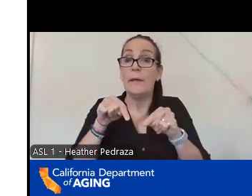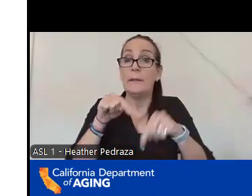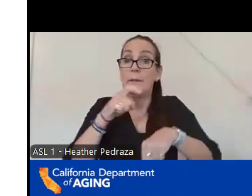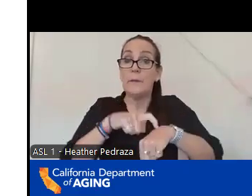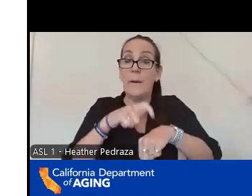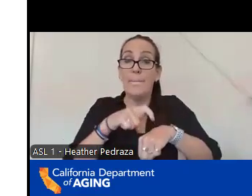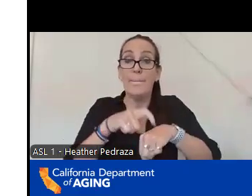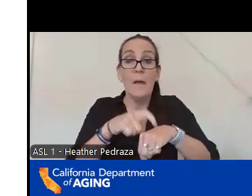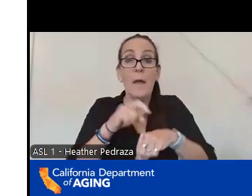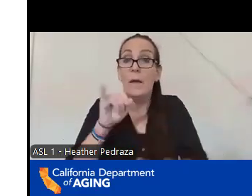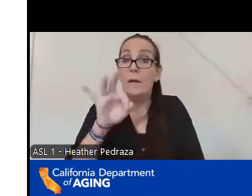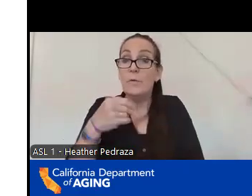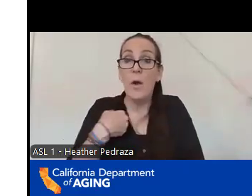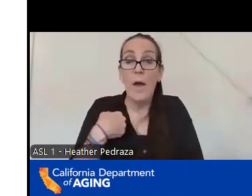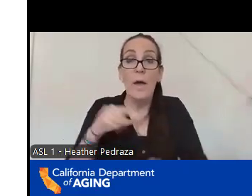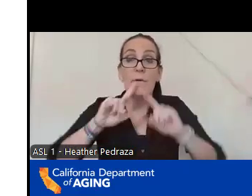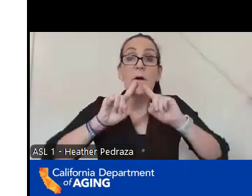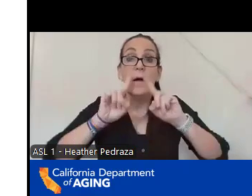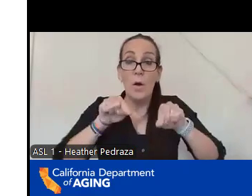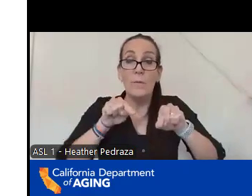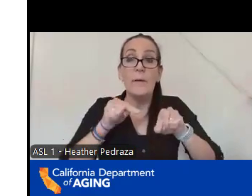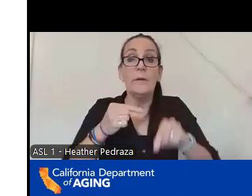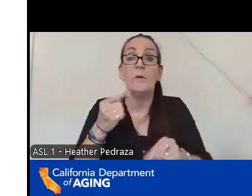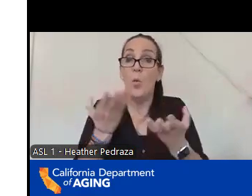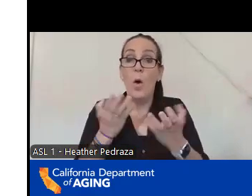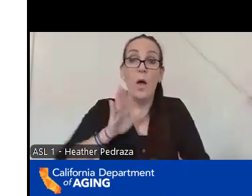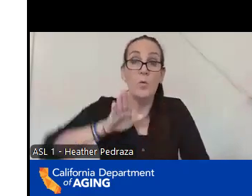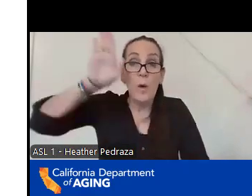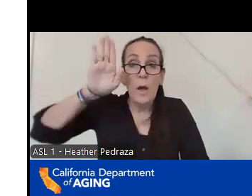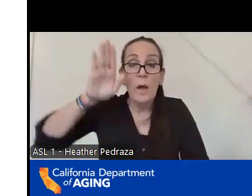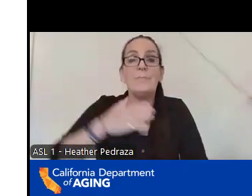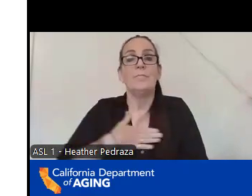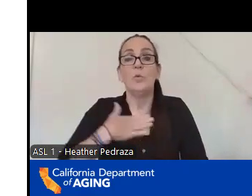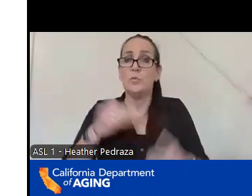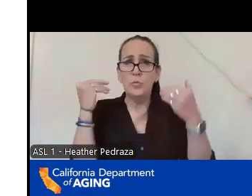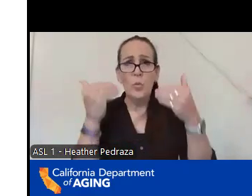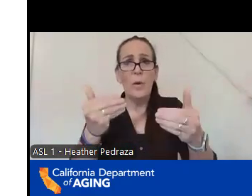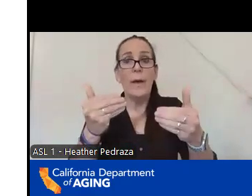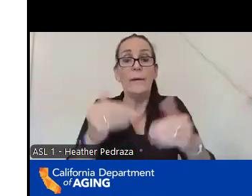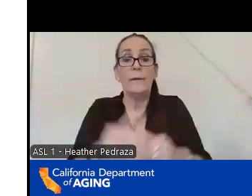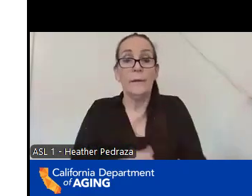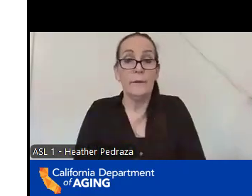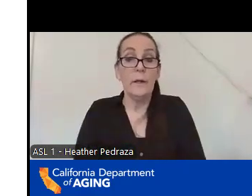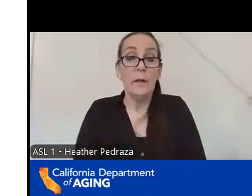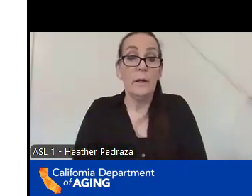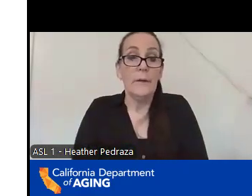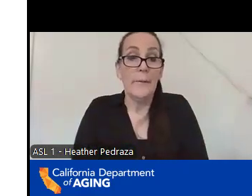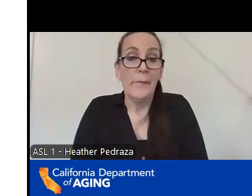If you have a comment and would like to raise your hand, please go ahead and do so. And